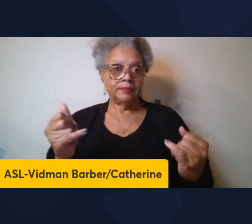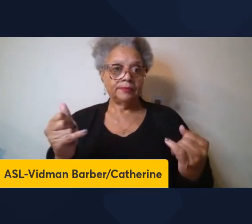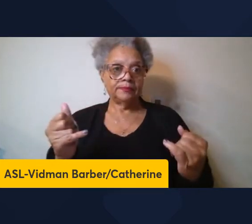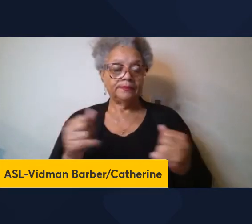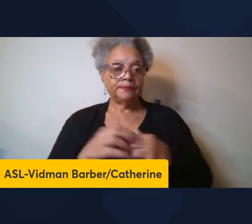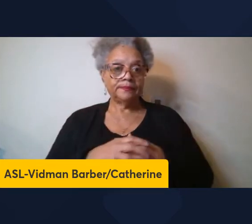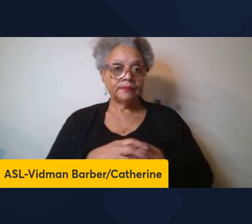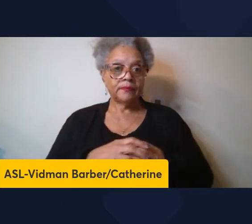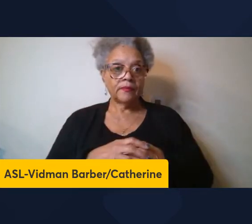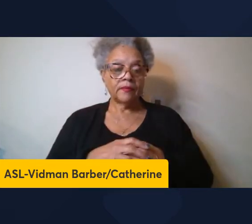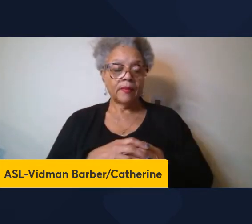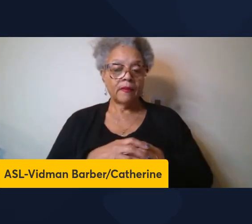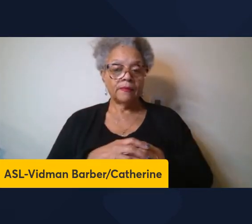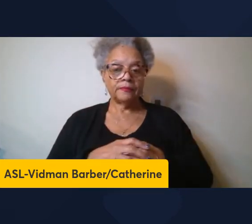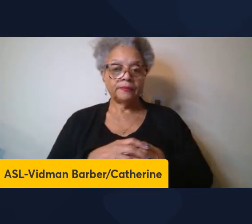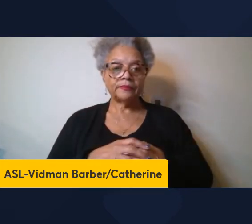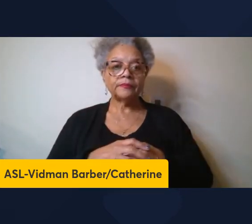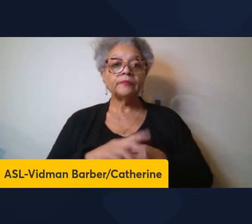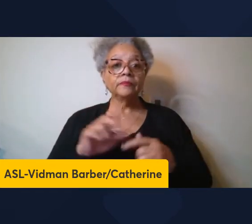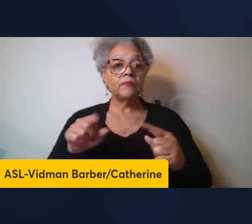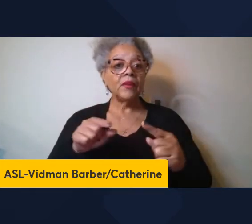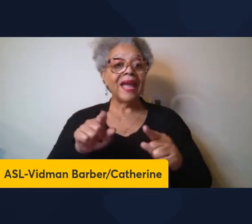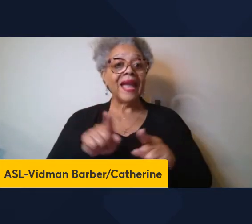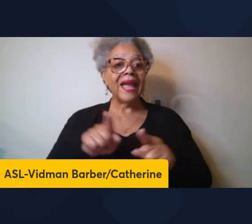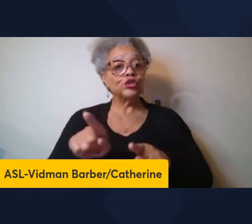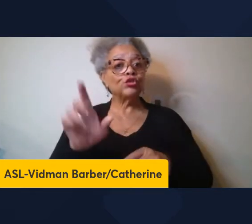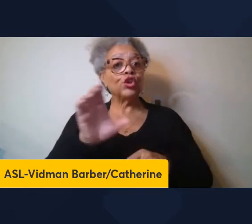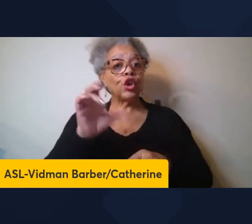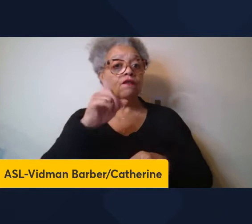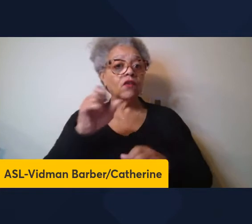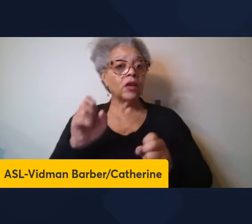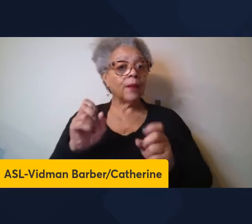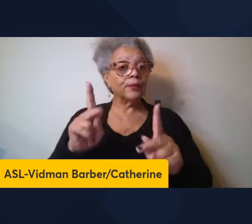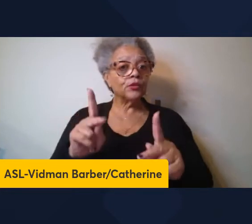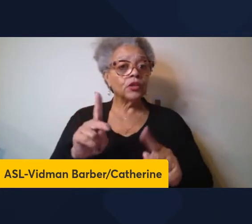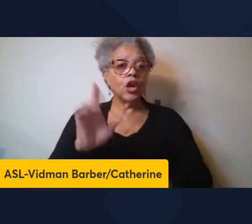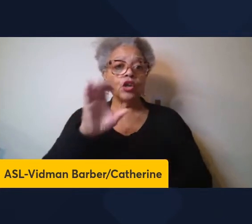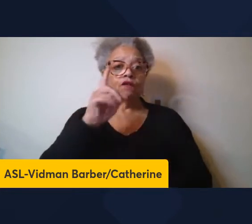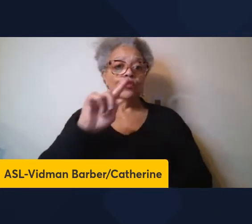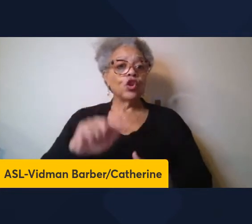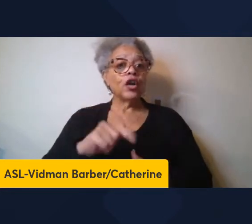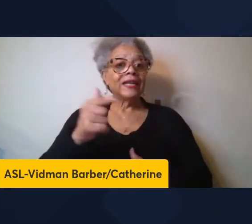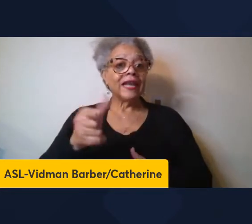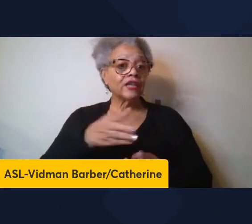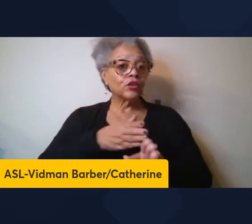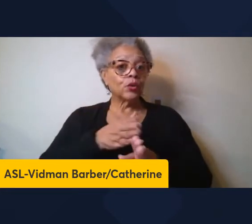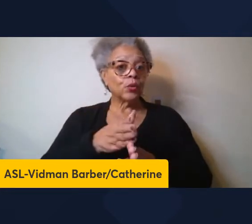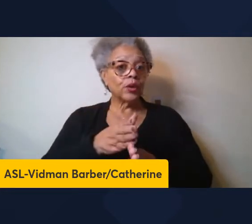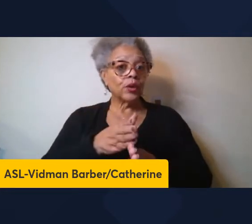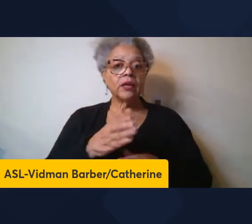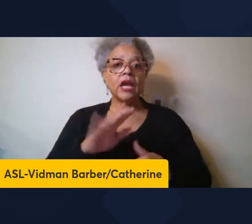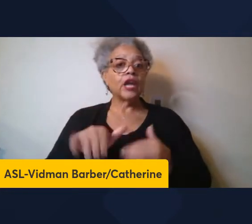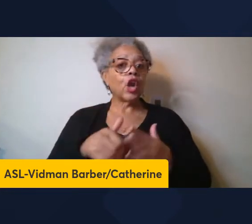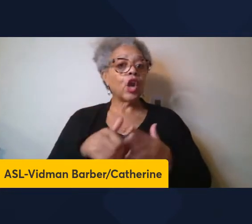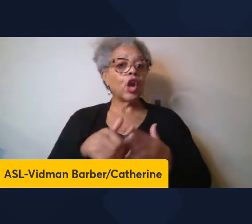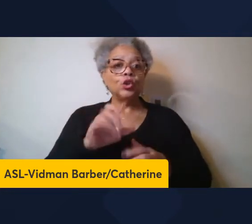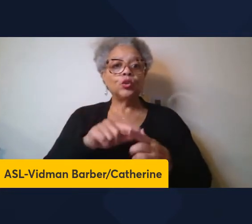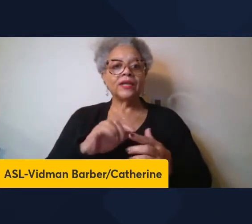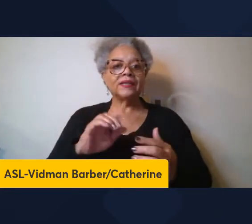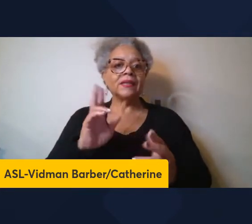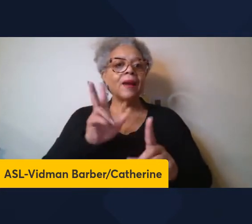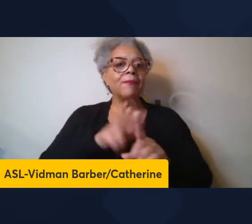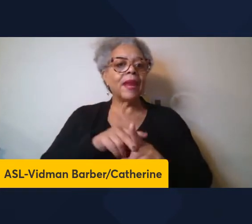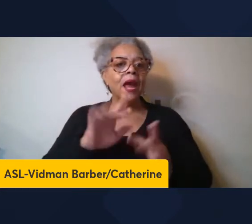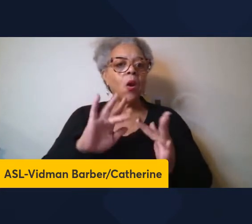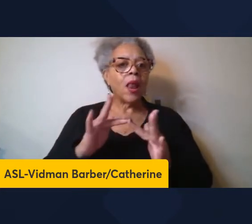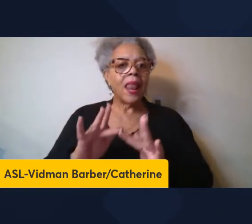So when you are looking for an opportunity, you're looking for your next career move, and all you do is apply online, what